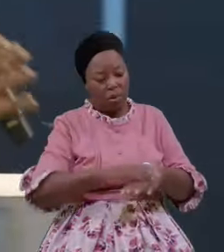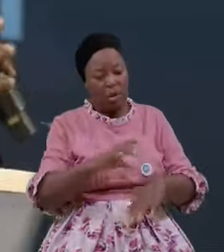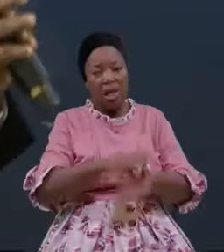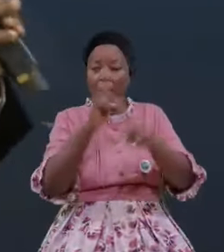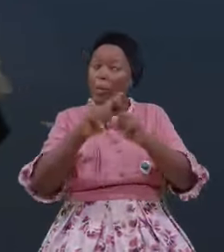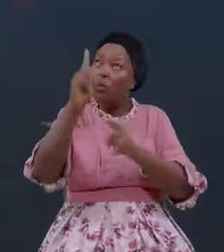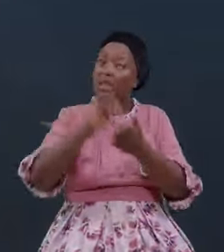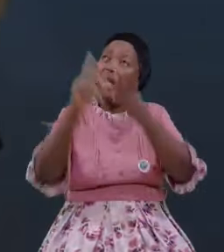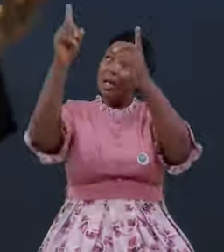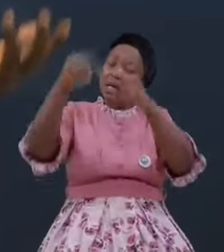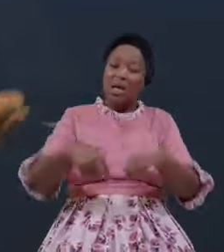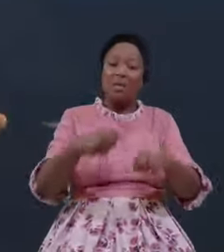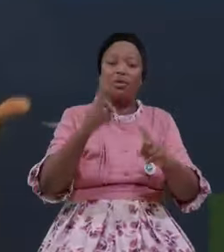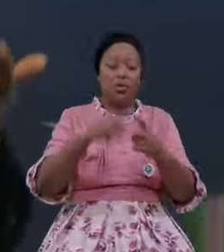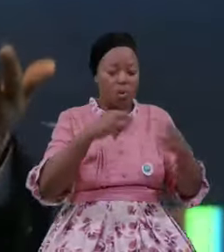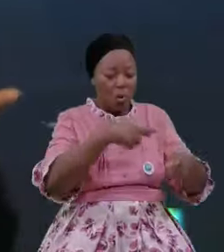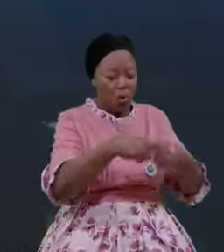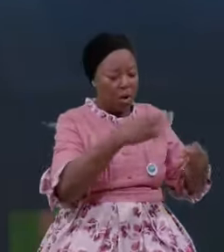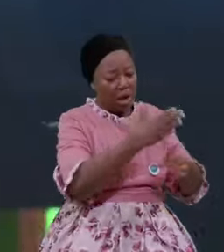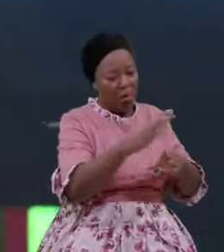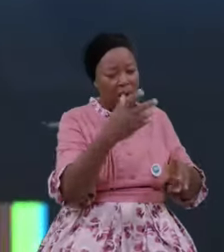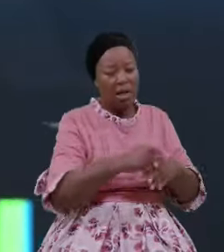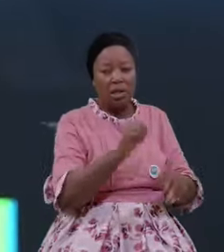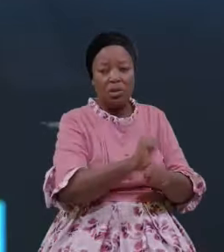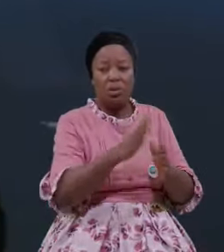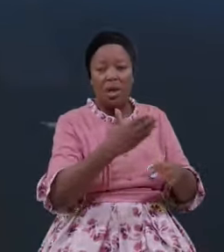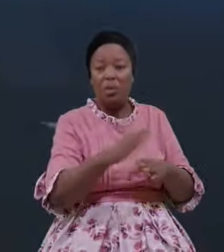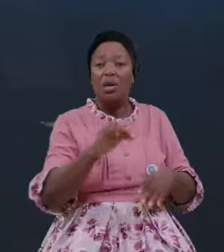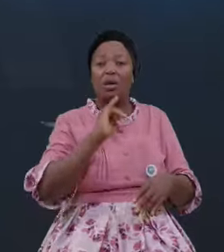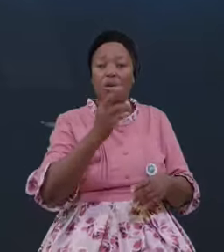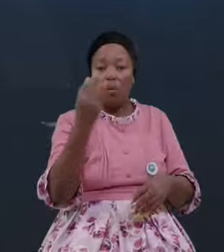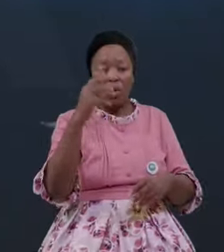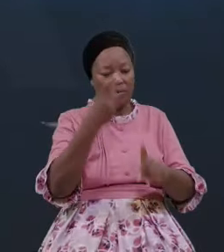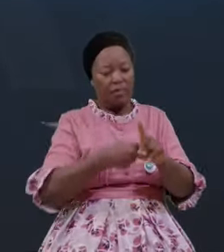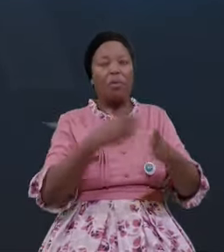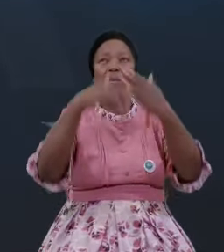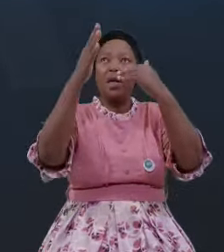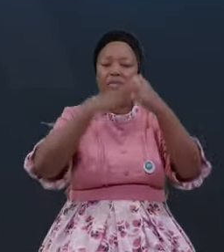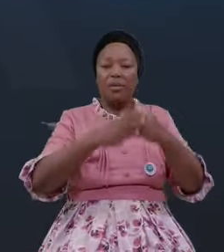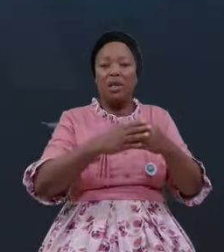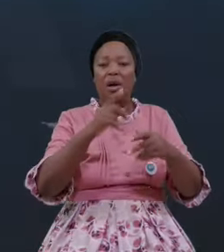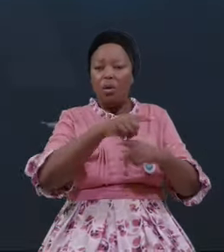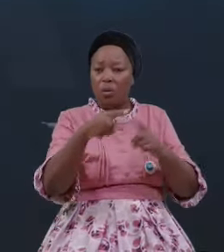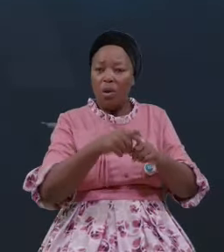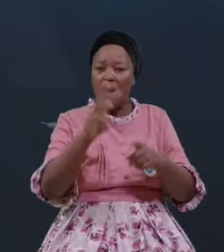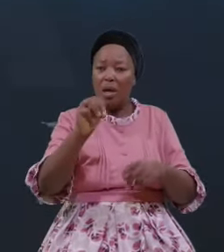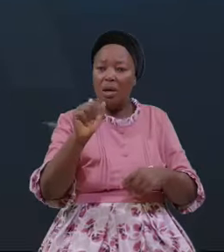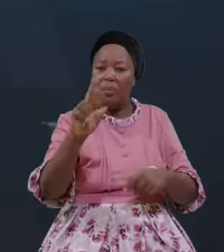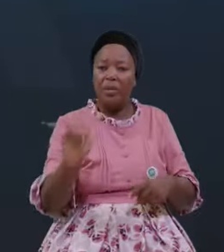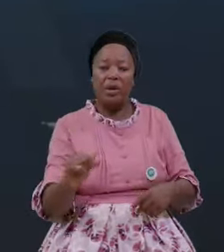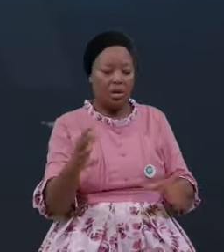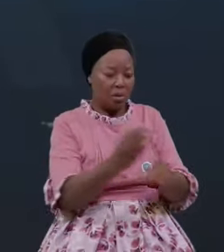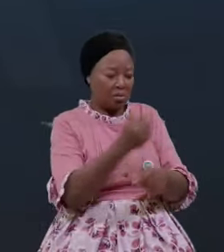stone away was from heaven. And then when Mary got there and the rest of the